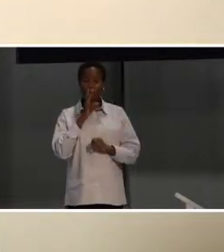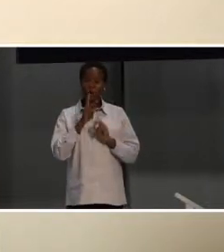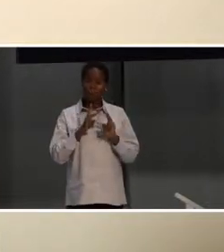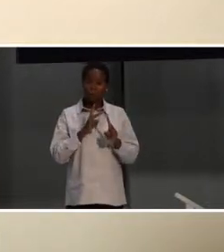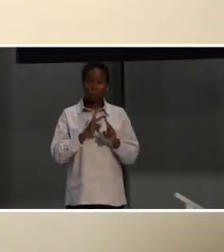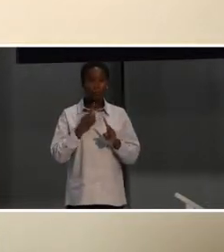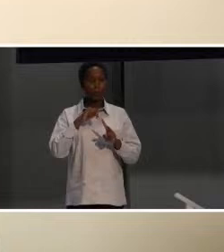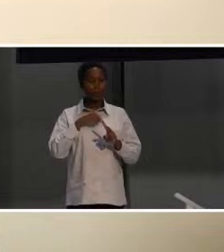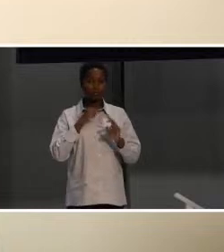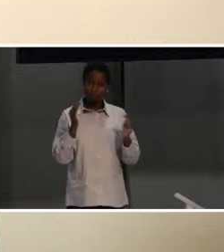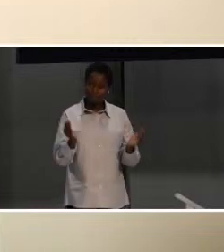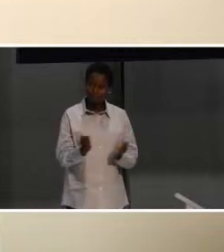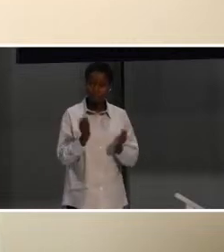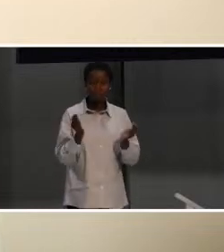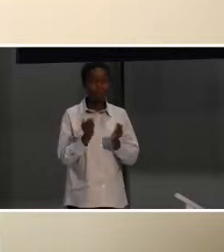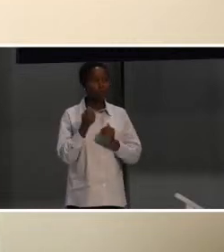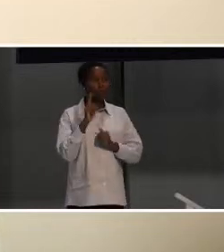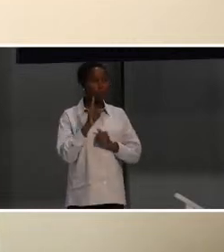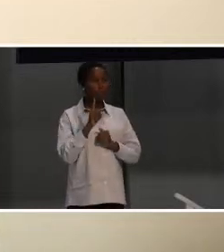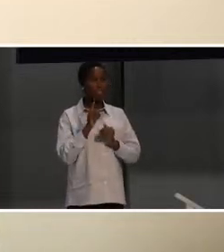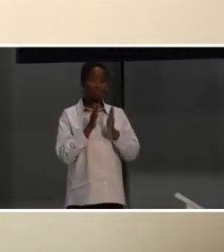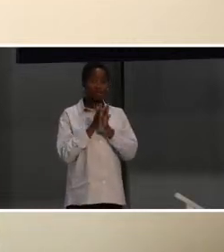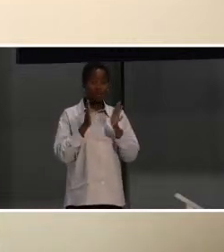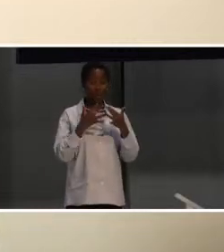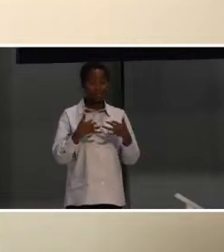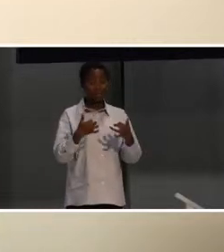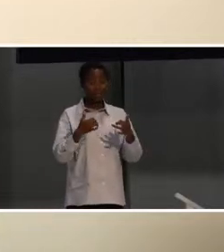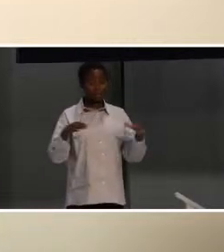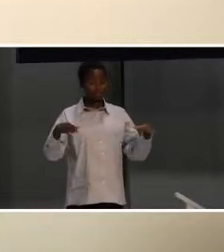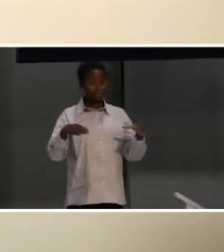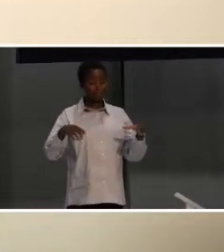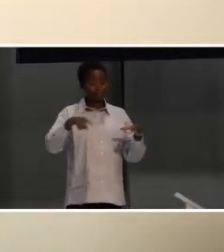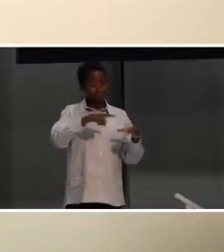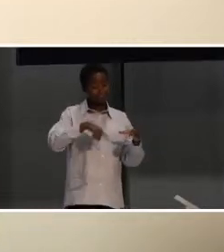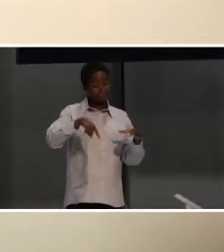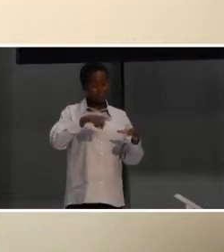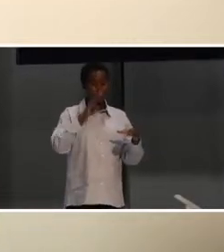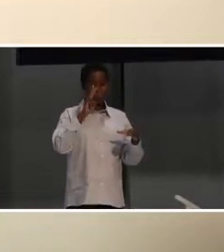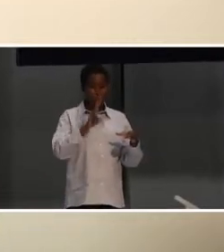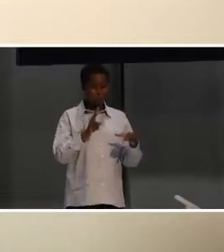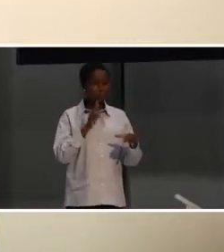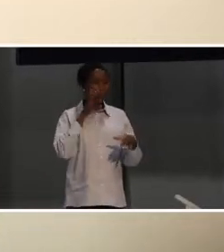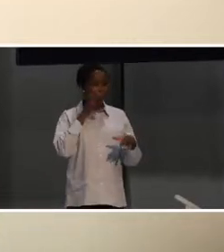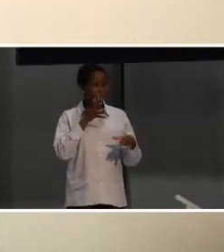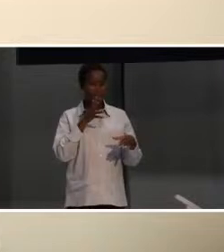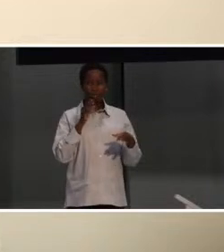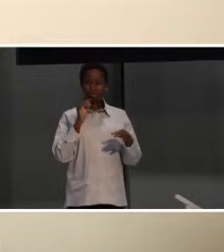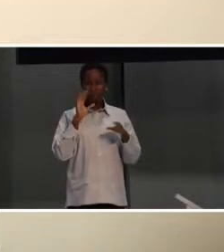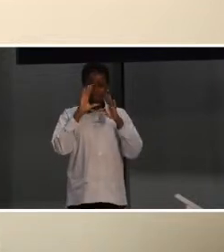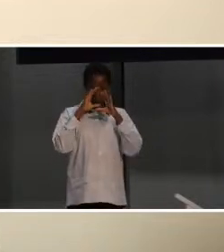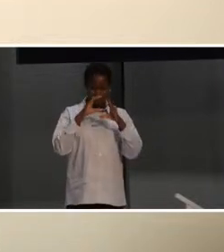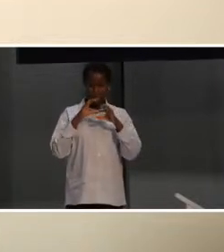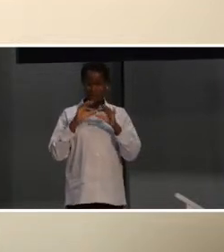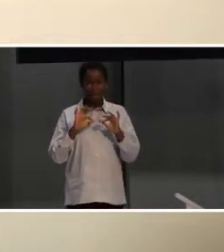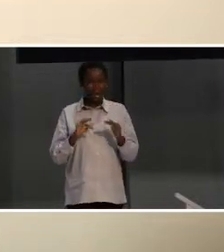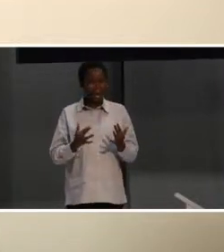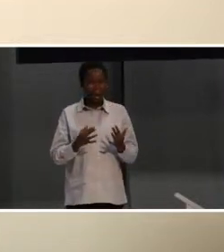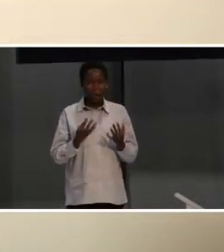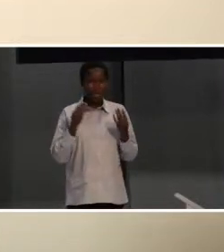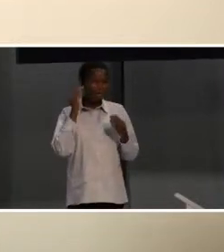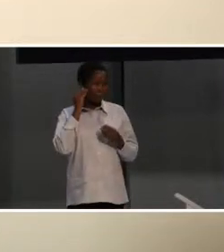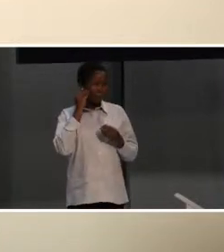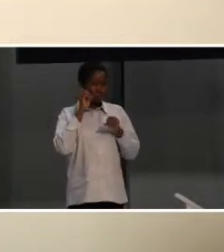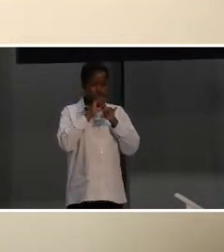the General Assembly will be looking, among other things, at how disinformation